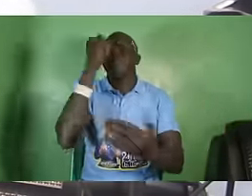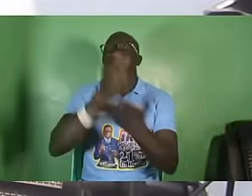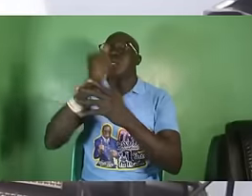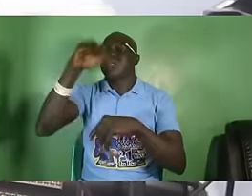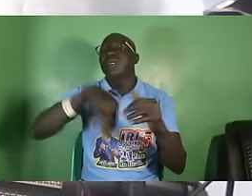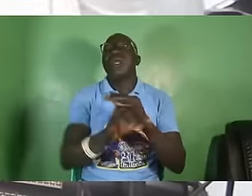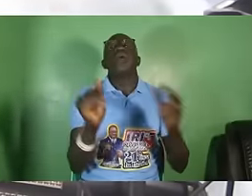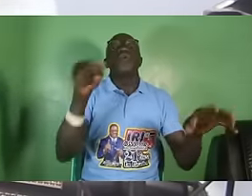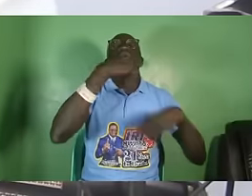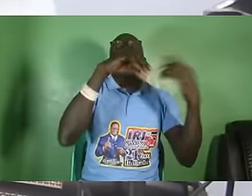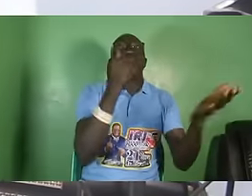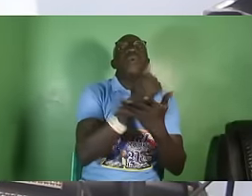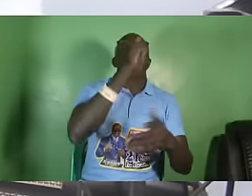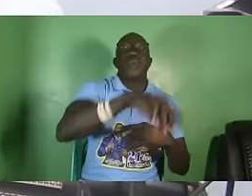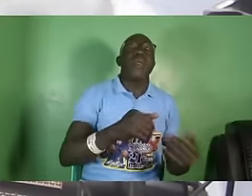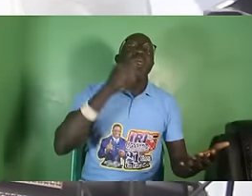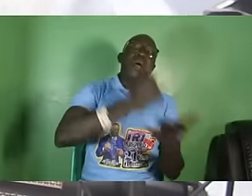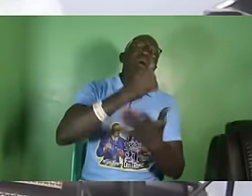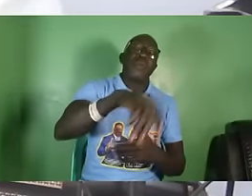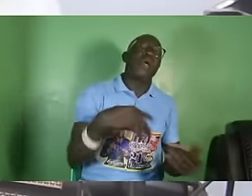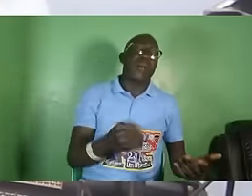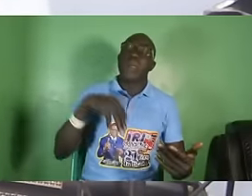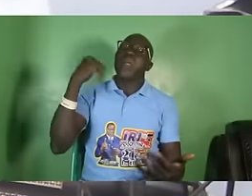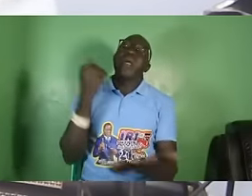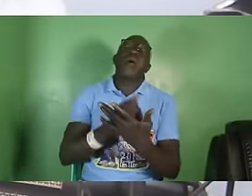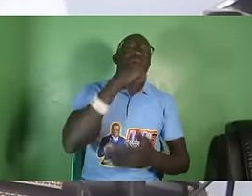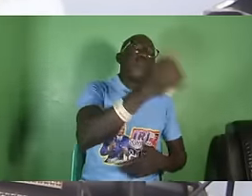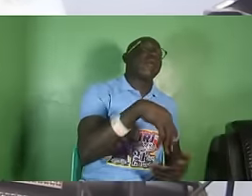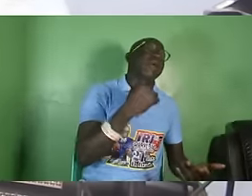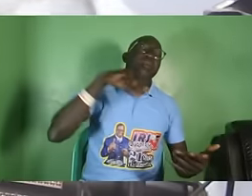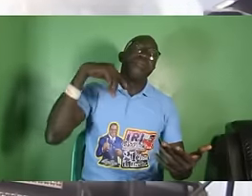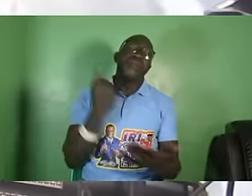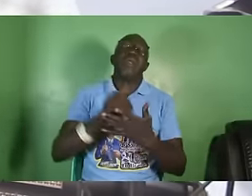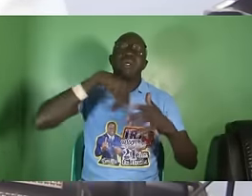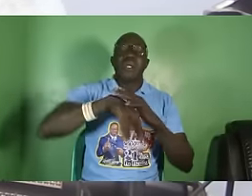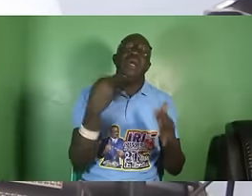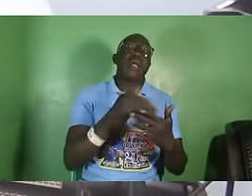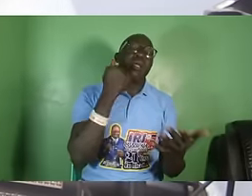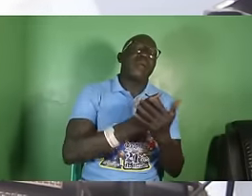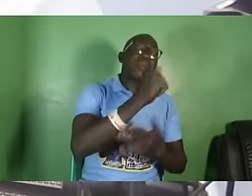Not time for Amen. Not time for Amen. Not time for Amen. In the